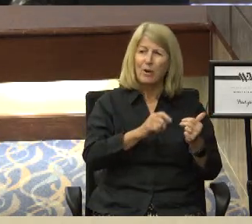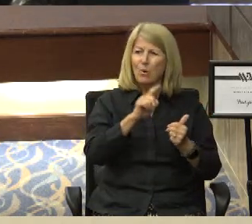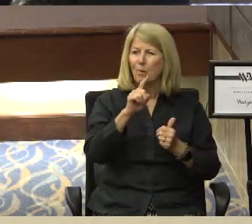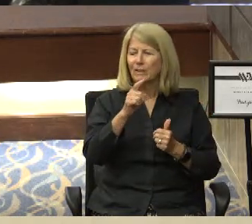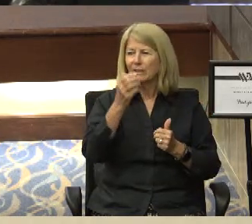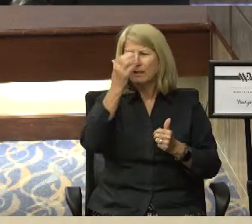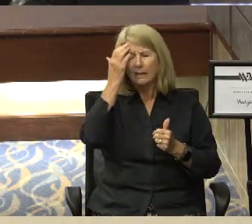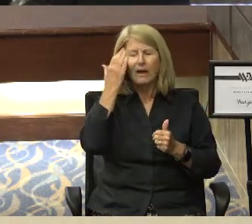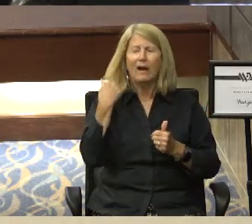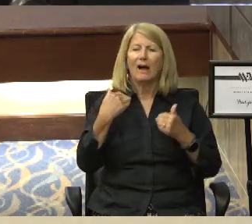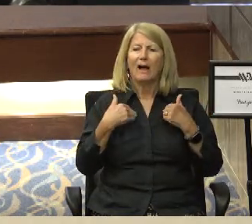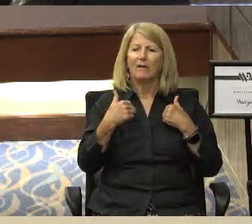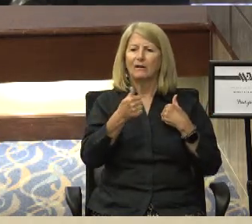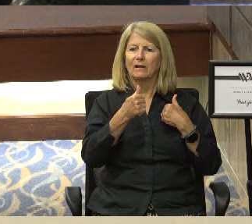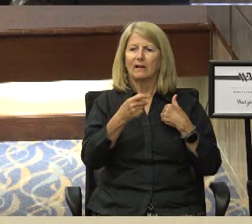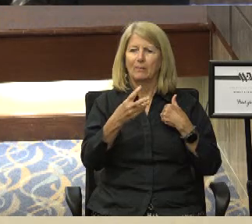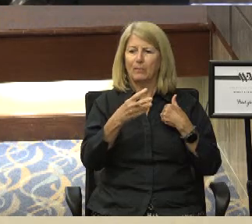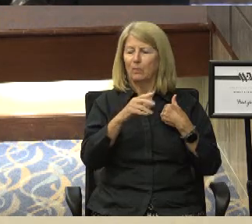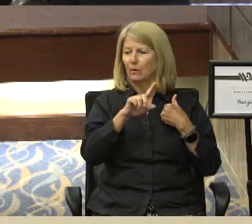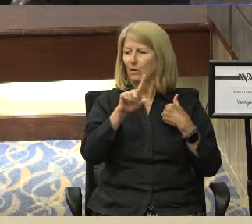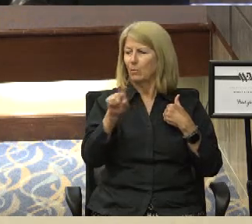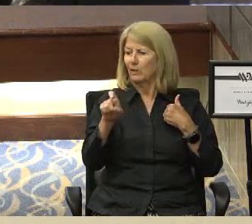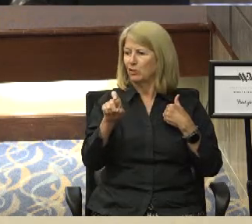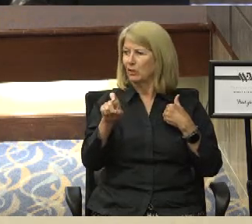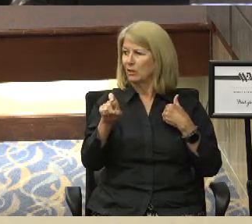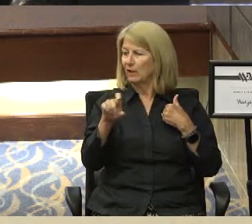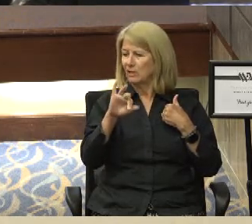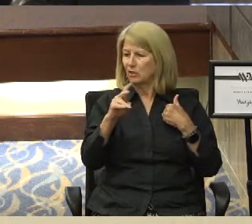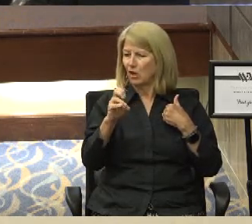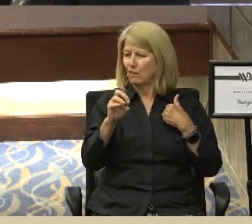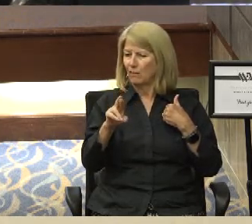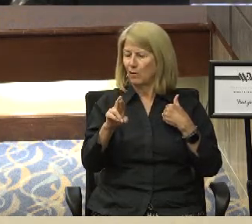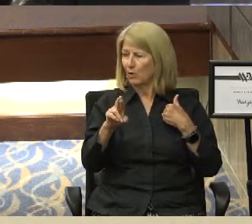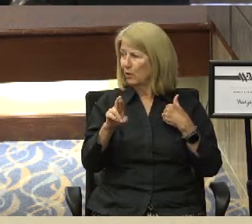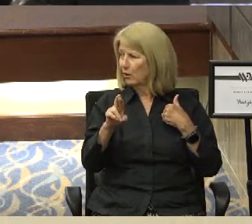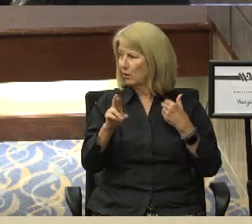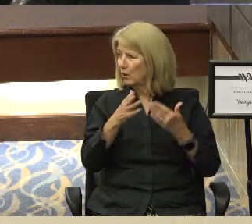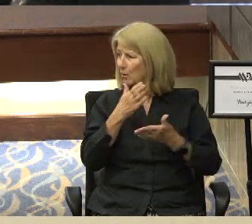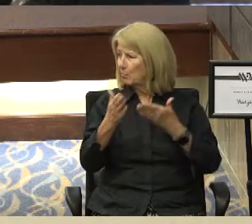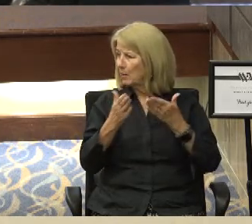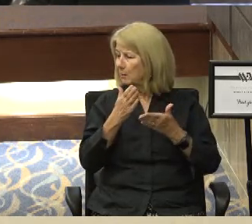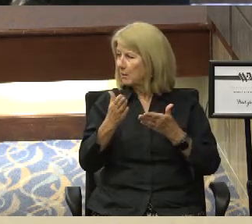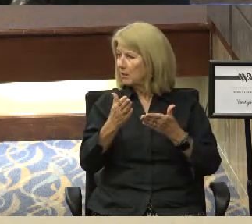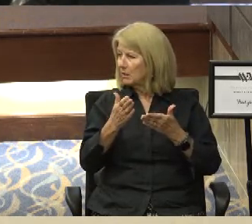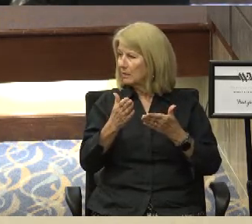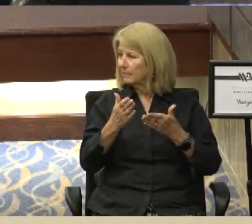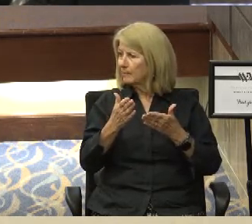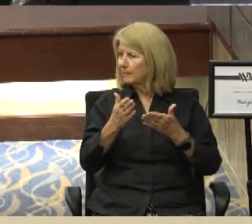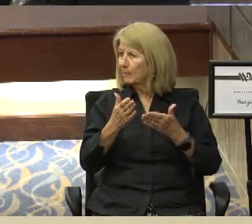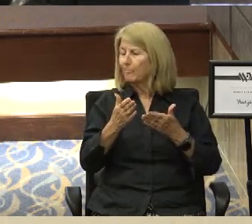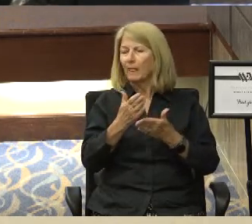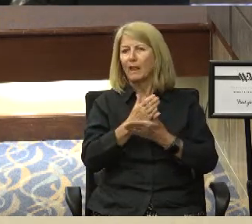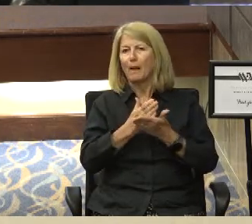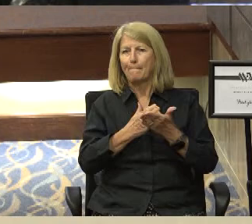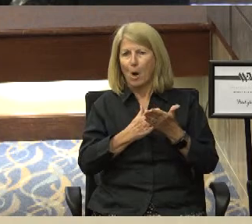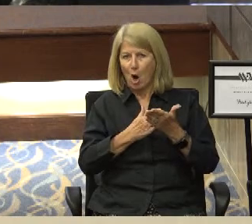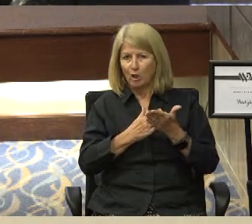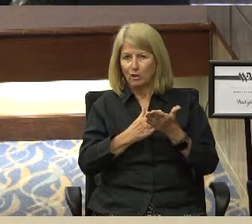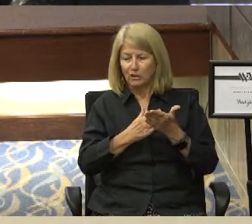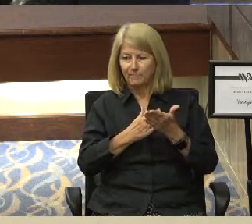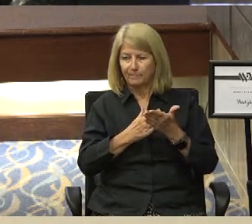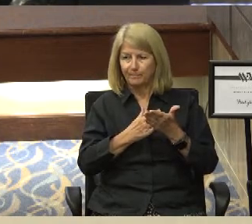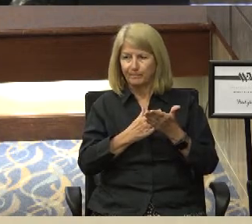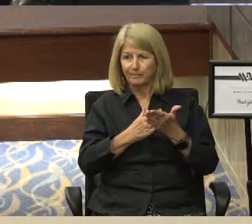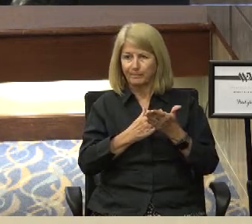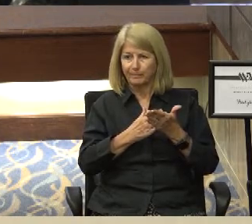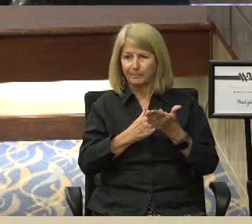I had a couple questions to see, and Jennifer, help me if this might need to be a part of